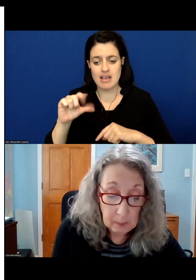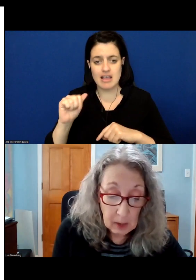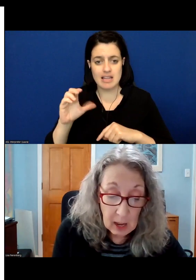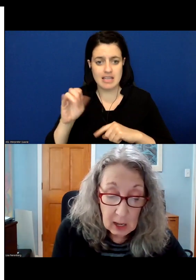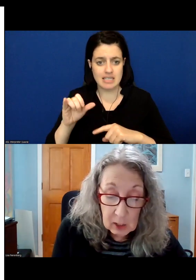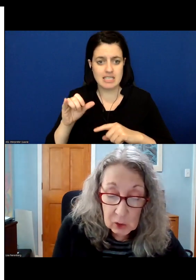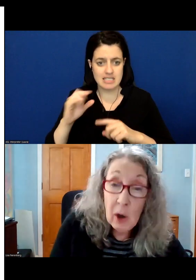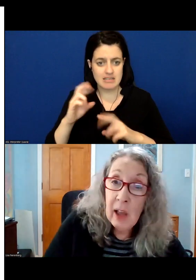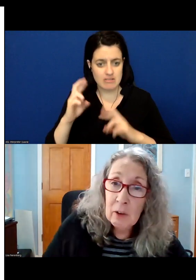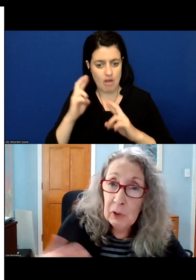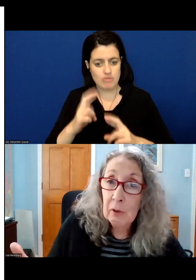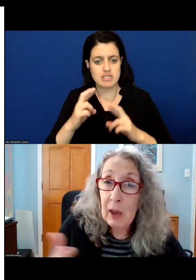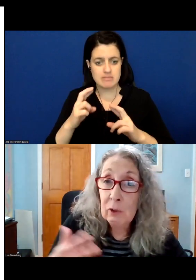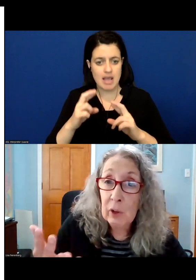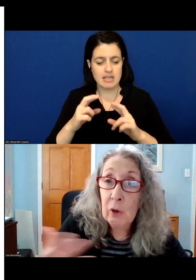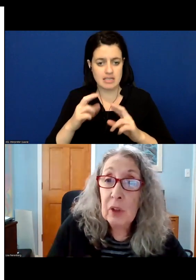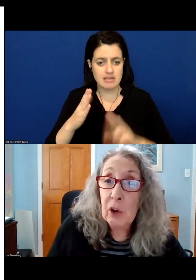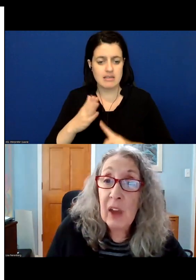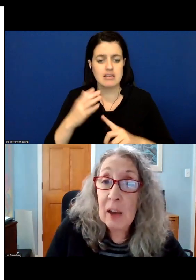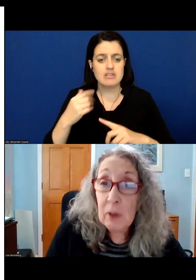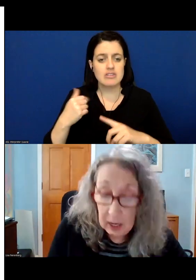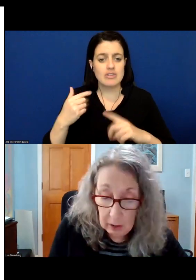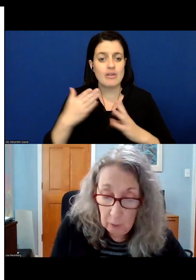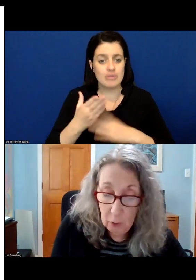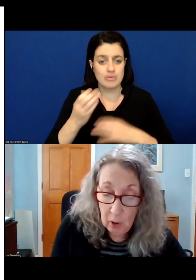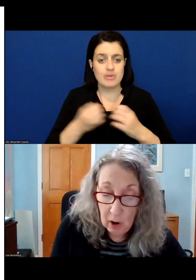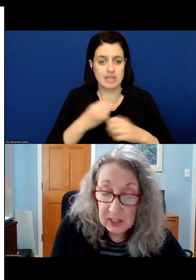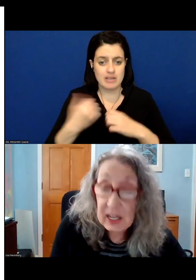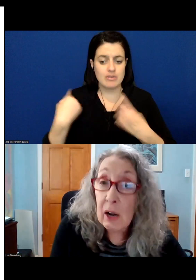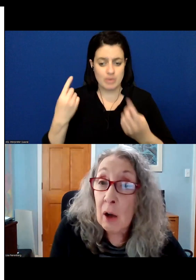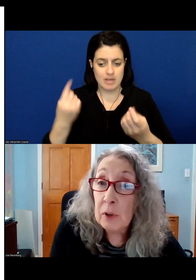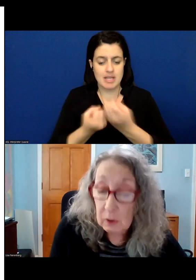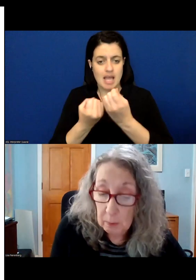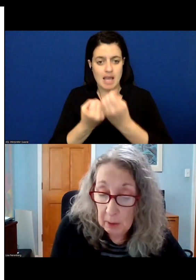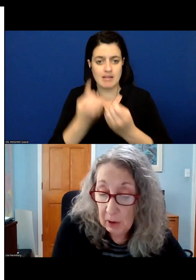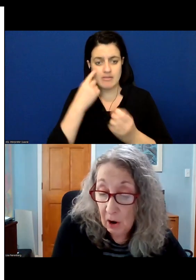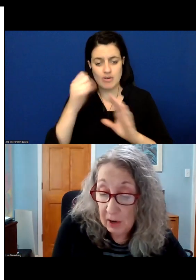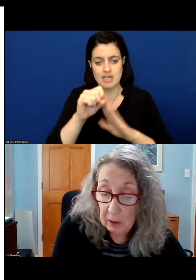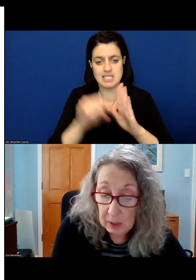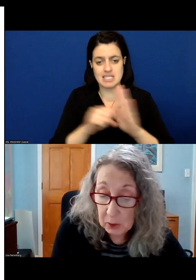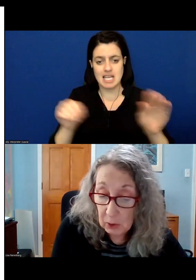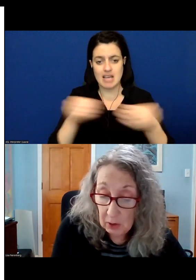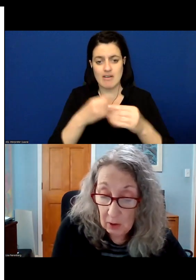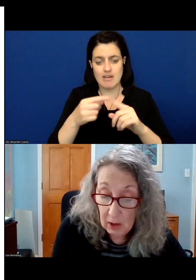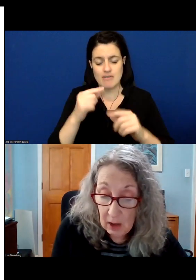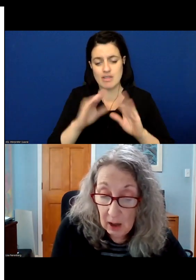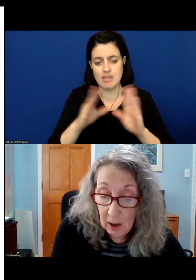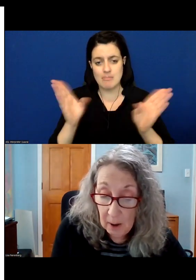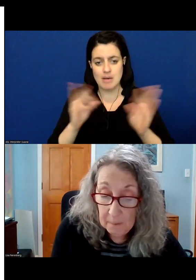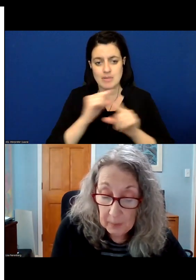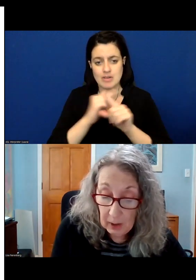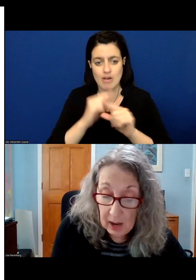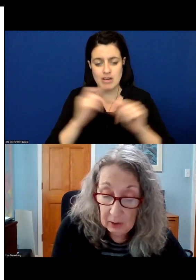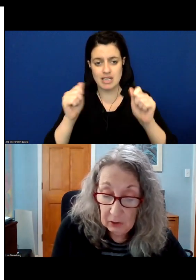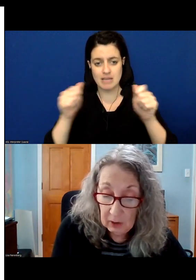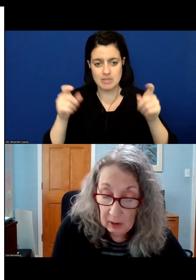respected. So a lot of us have actually over the years advocated for a state office of the public guardian administrator